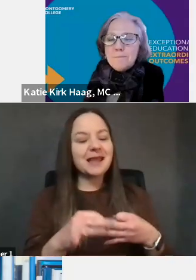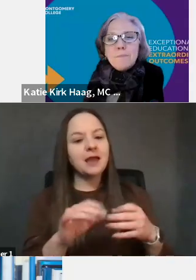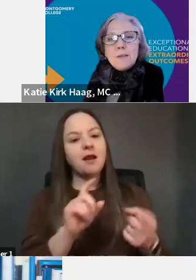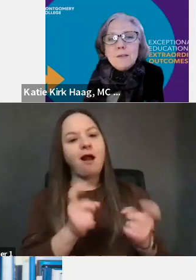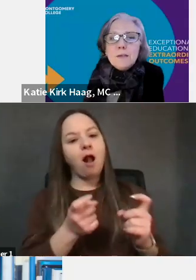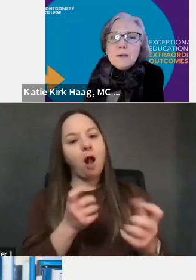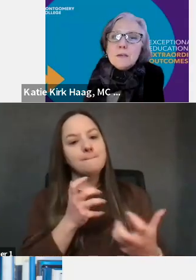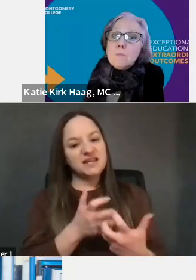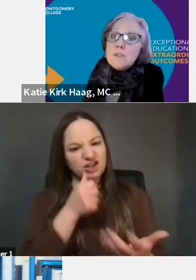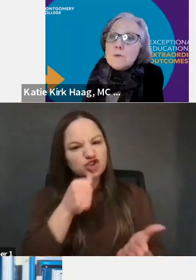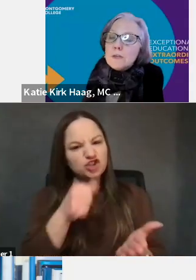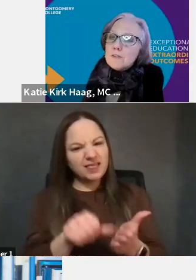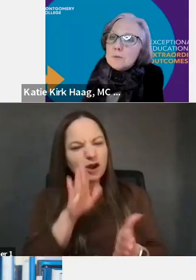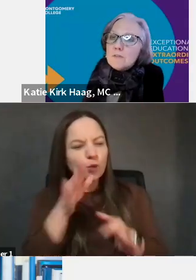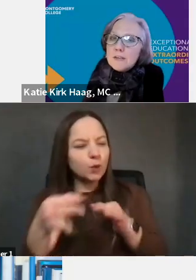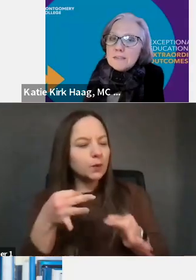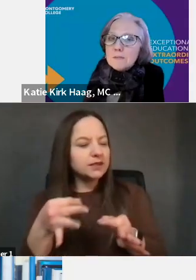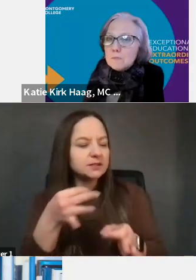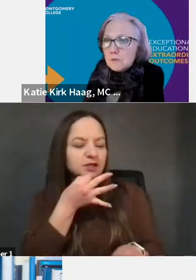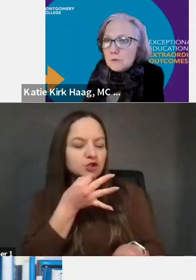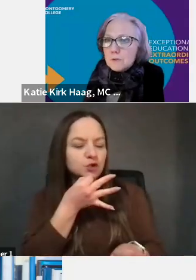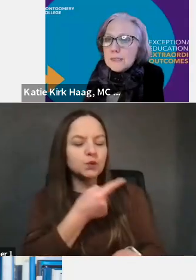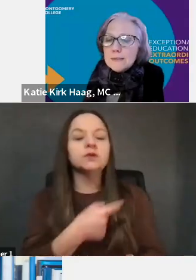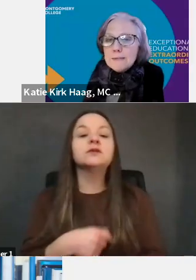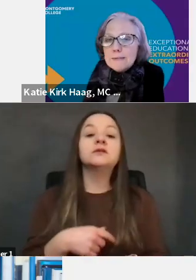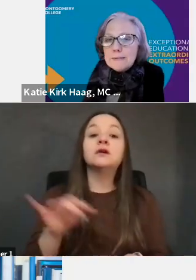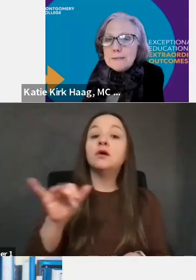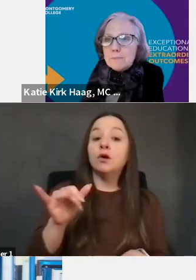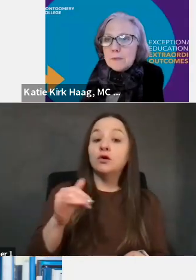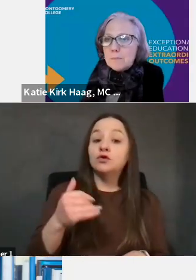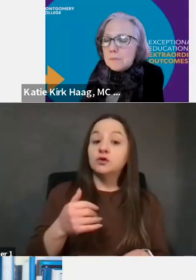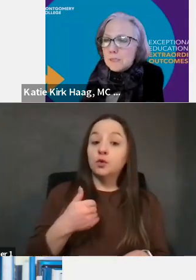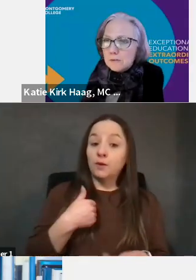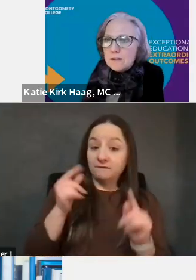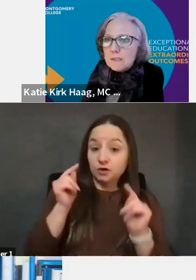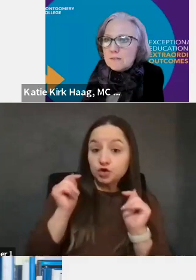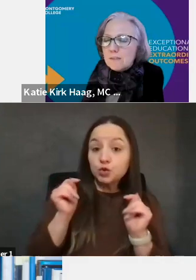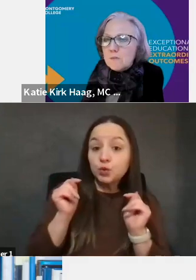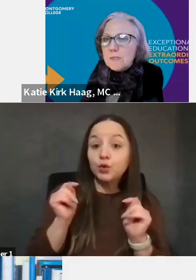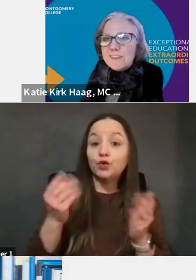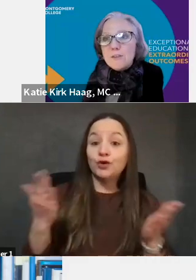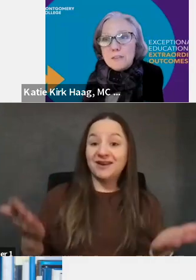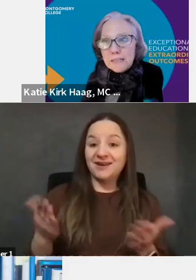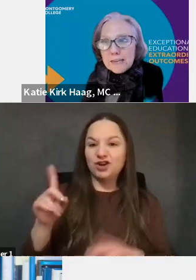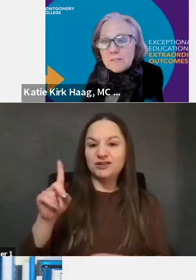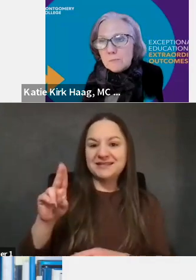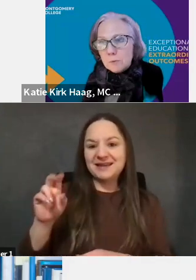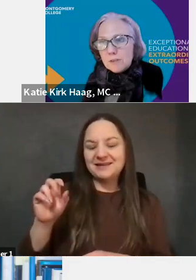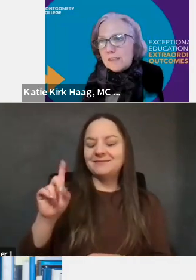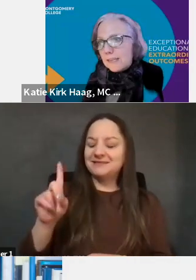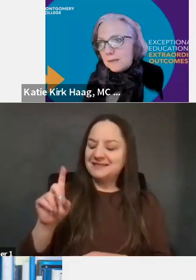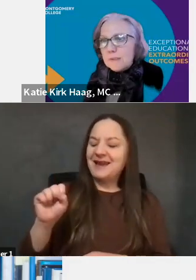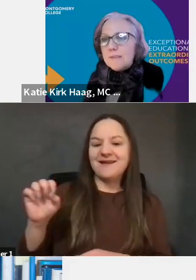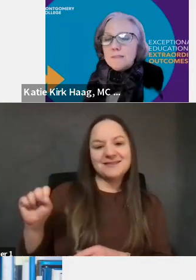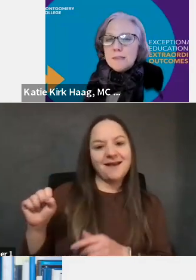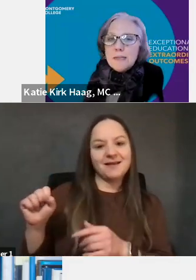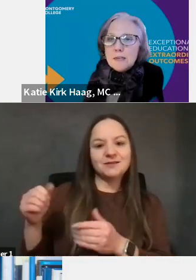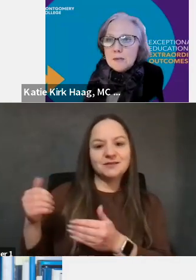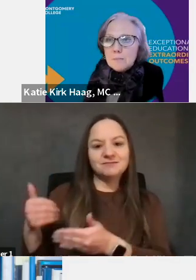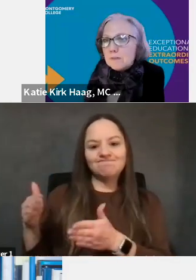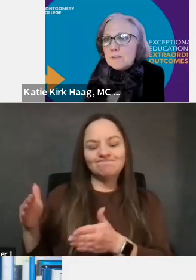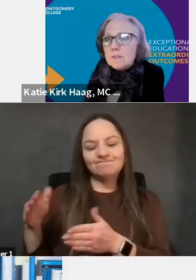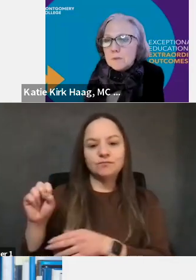that. We do also provide some tutoring. Up here in the DSS suite. There's a lot of support on